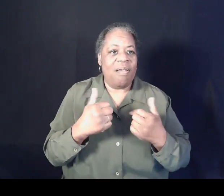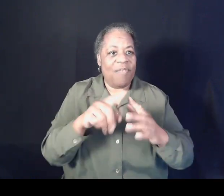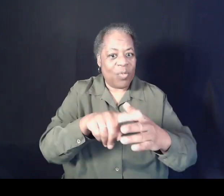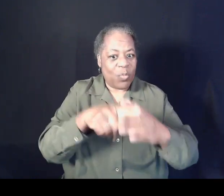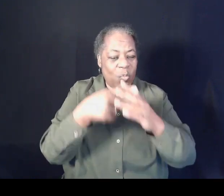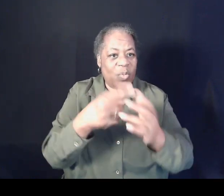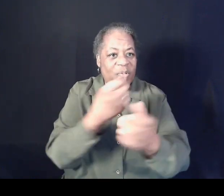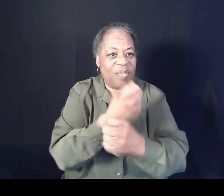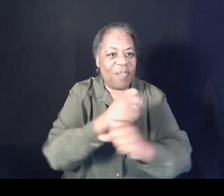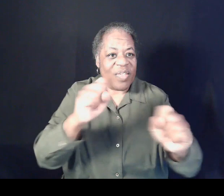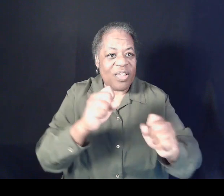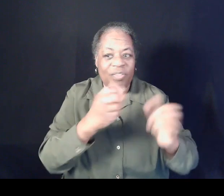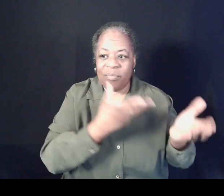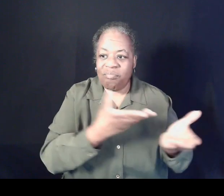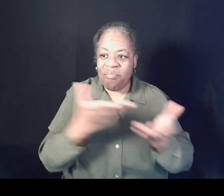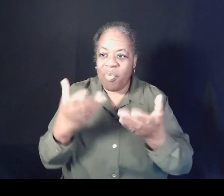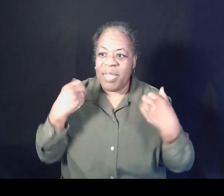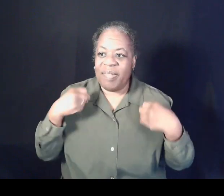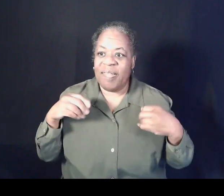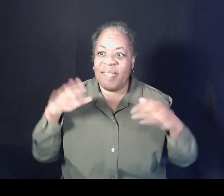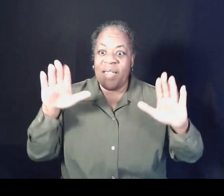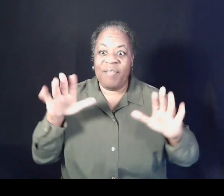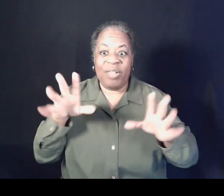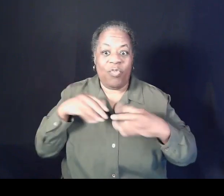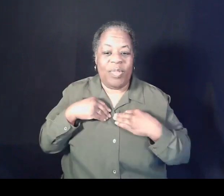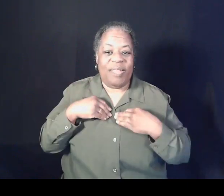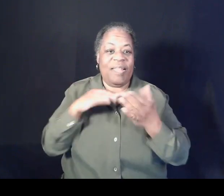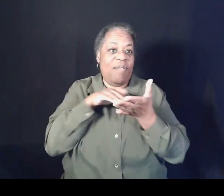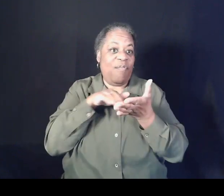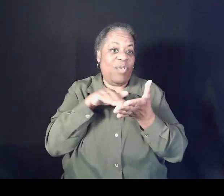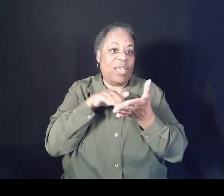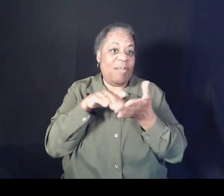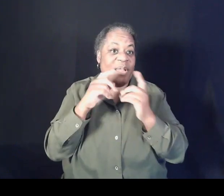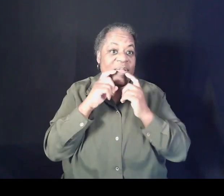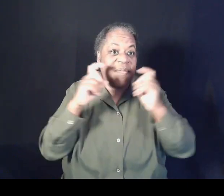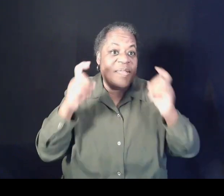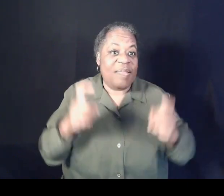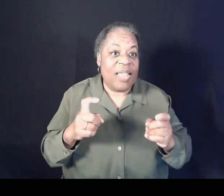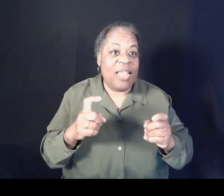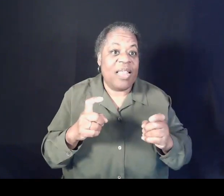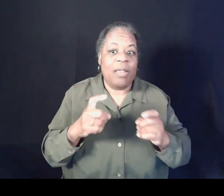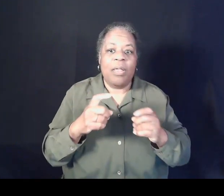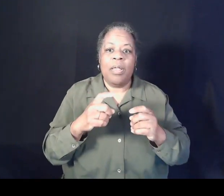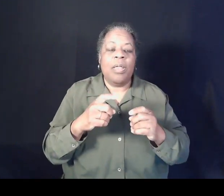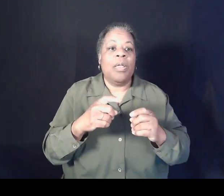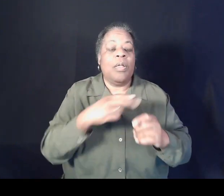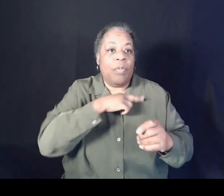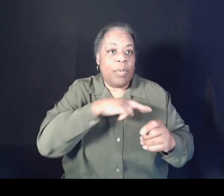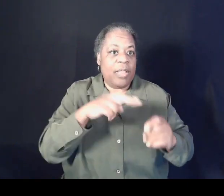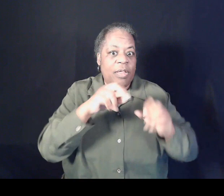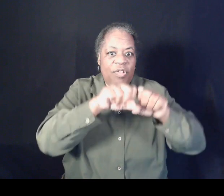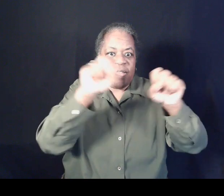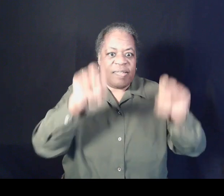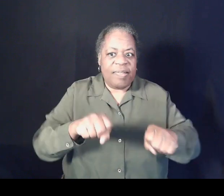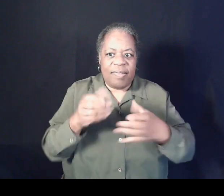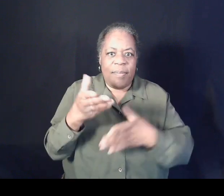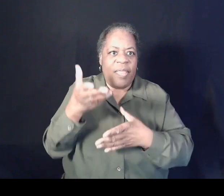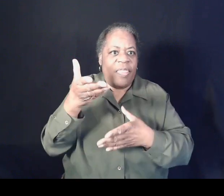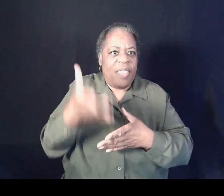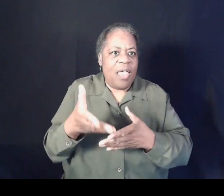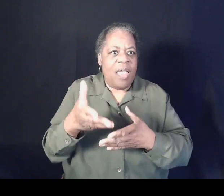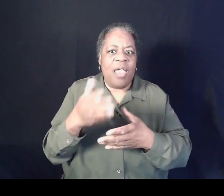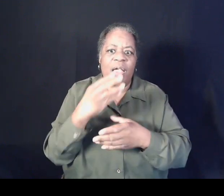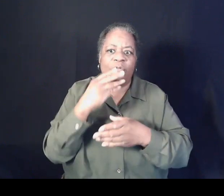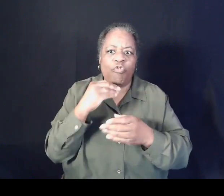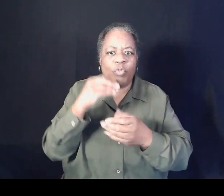brought your sacrifices in order to receive forgiveness for sin. It housed the religious system where the believers would worship and learn about their faith